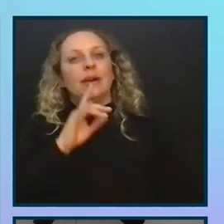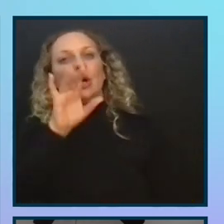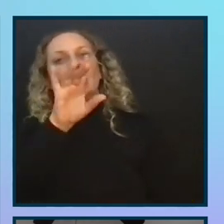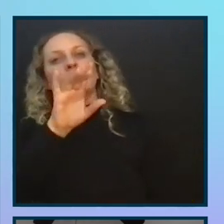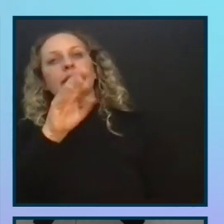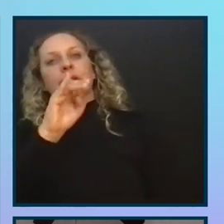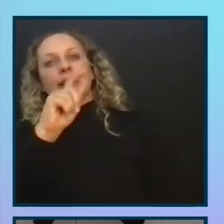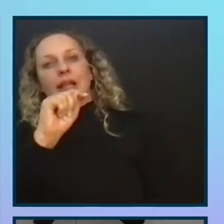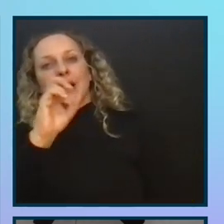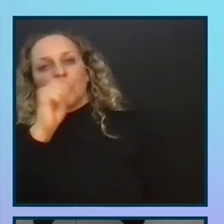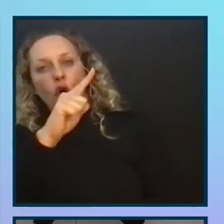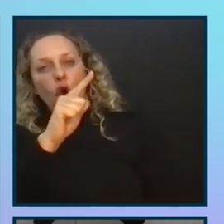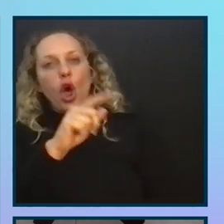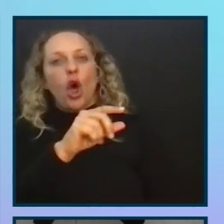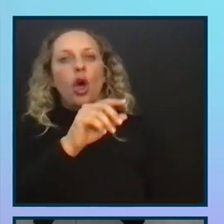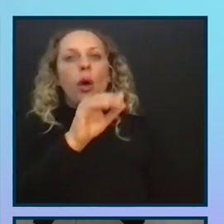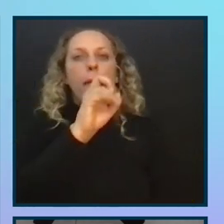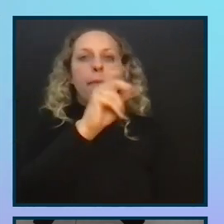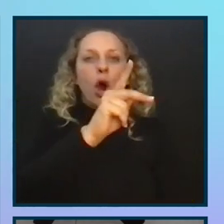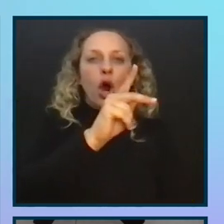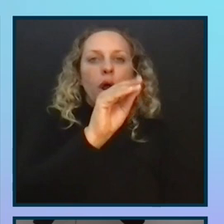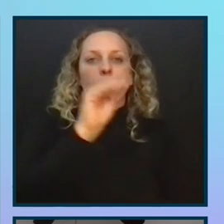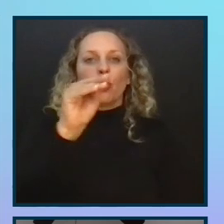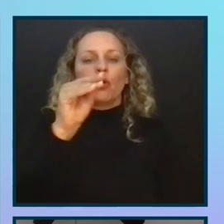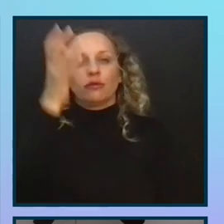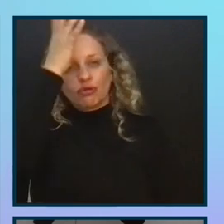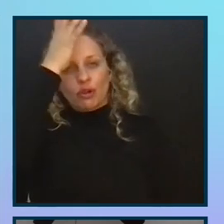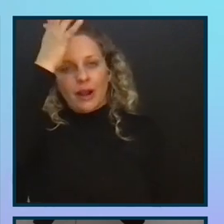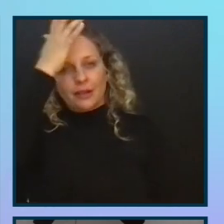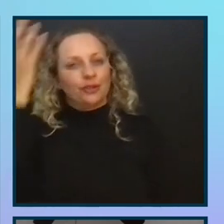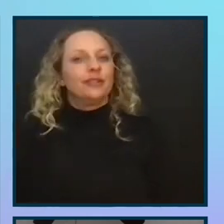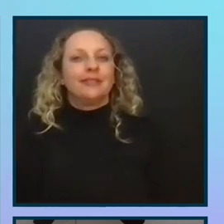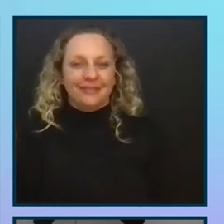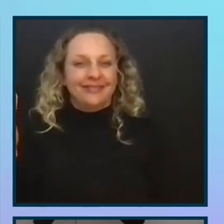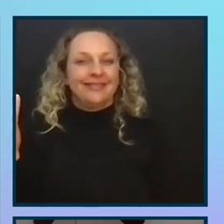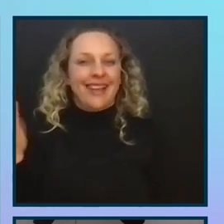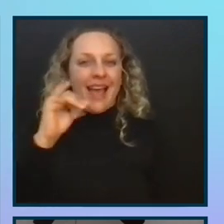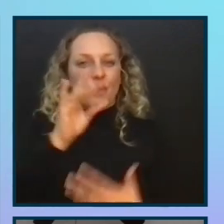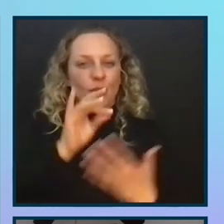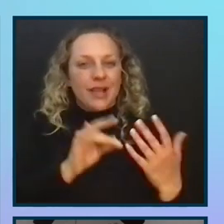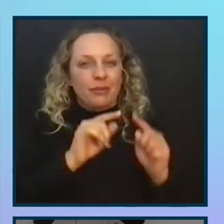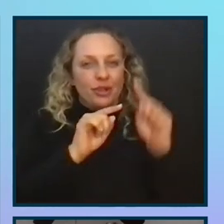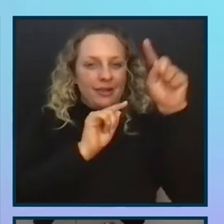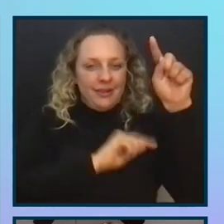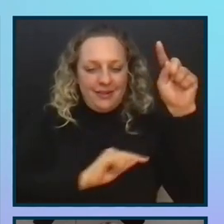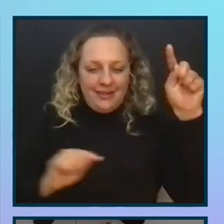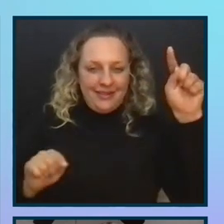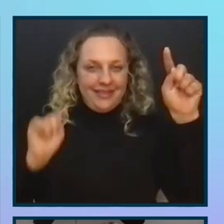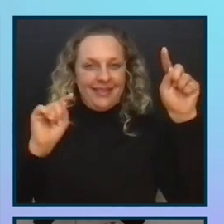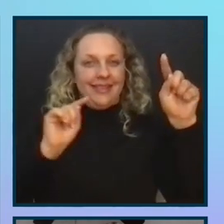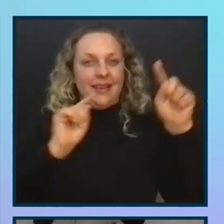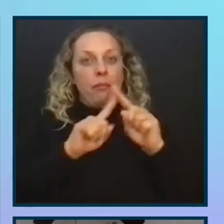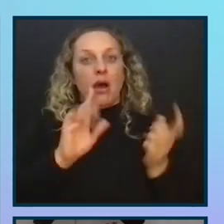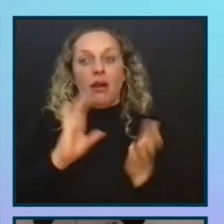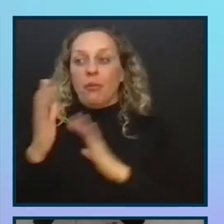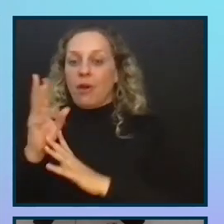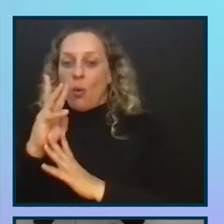all, mark, move, and trash. As I say, a very different experience to what you see on the web.